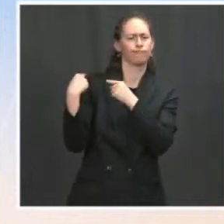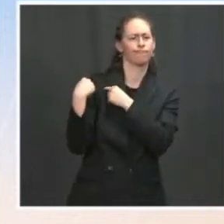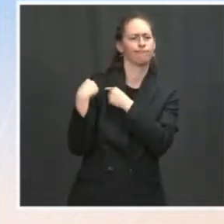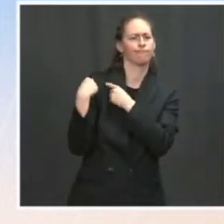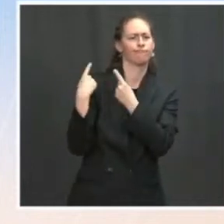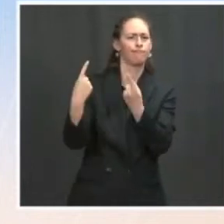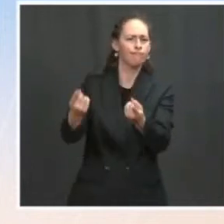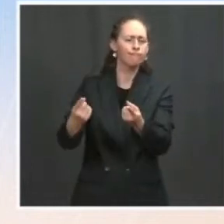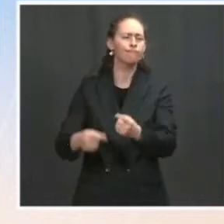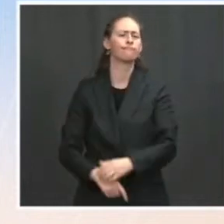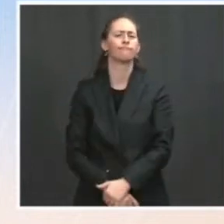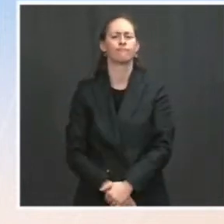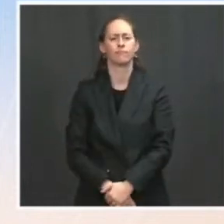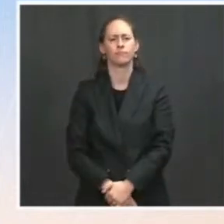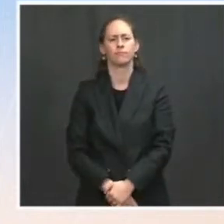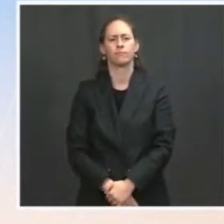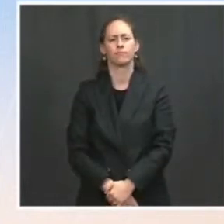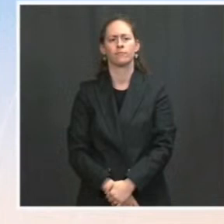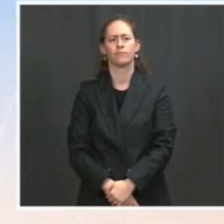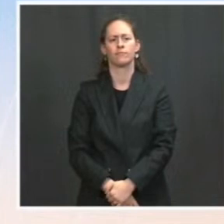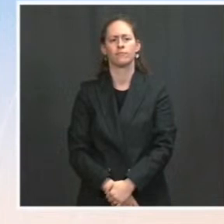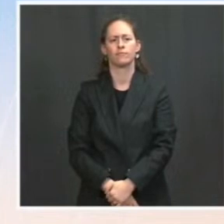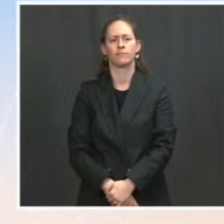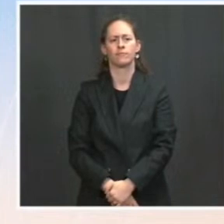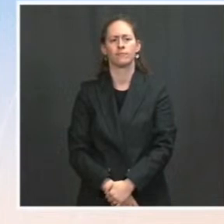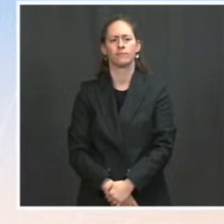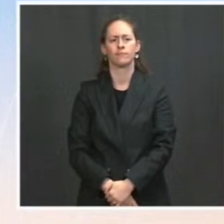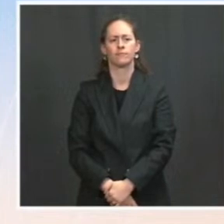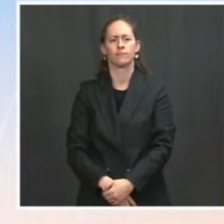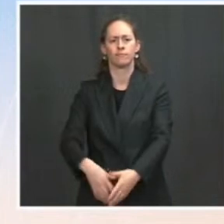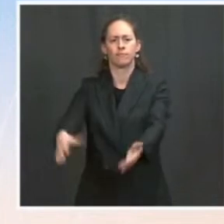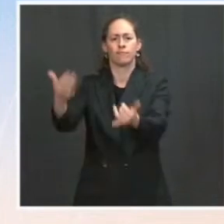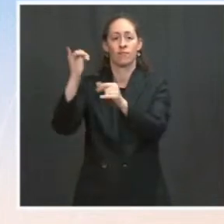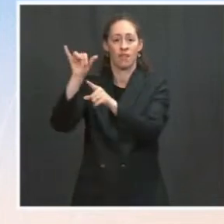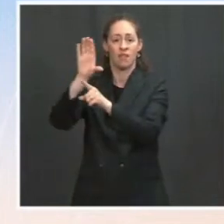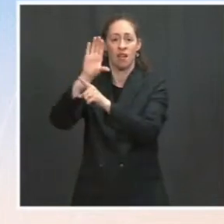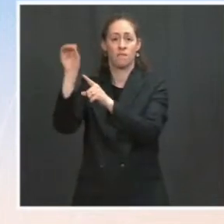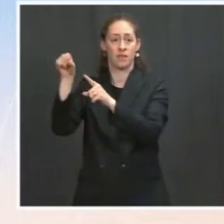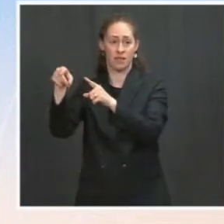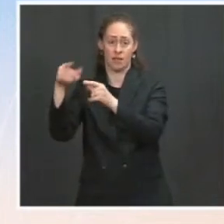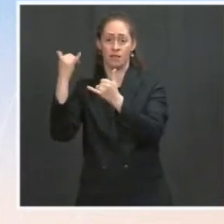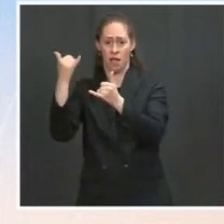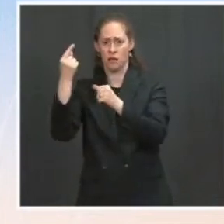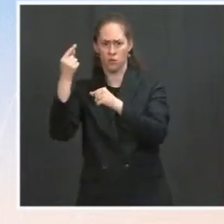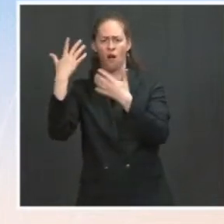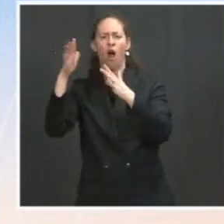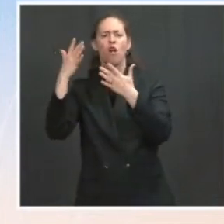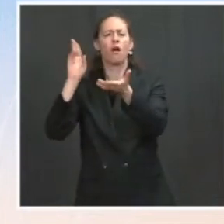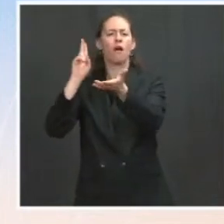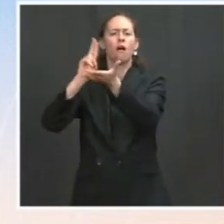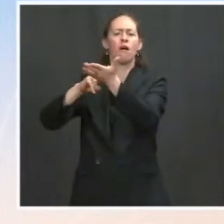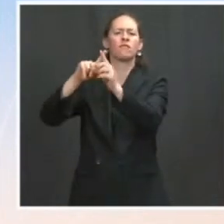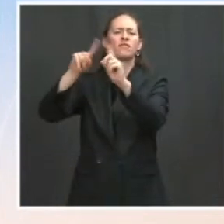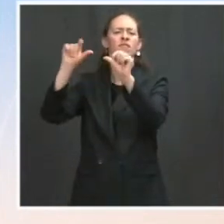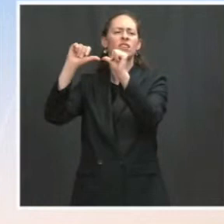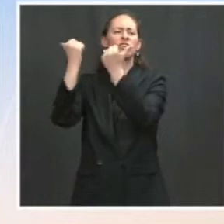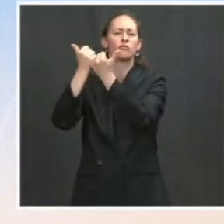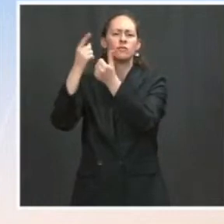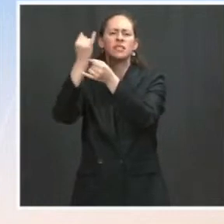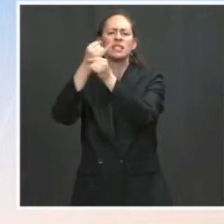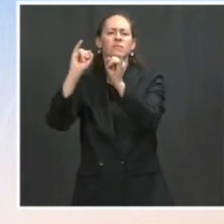to determine when it is safe to bring the pipeline back online. Thus far, Colonial has told us that it has not